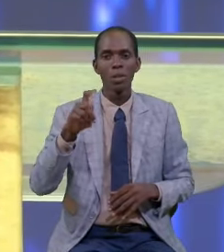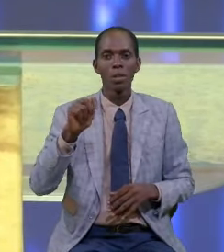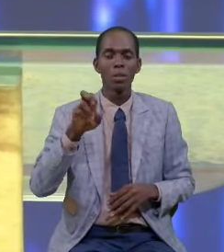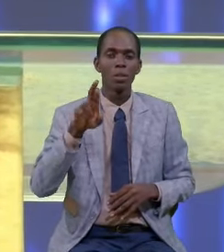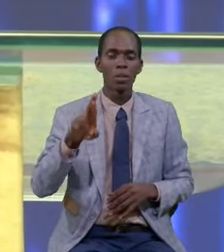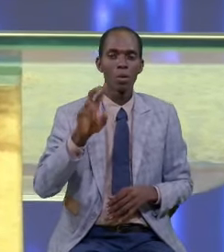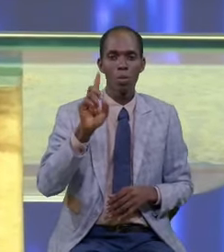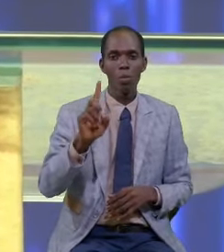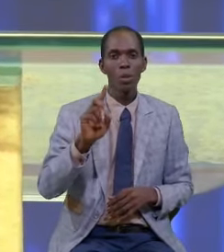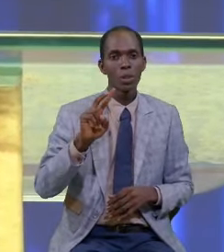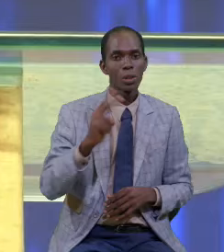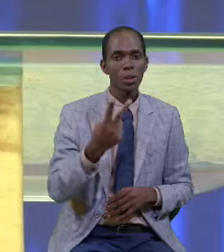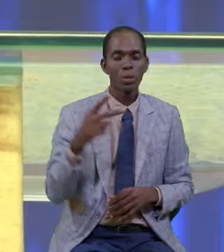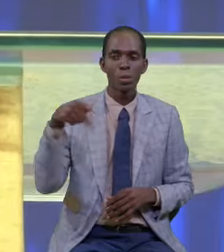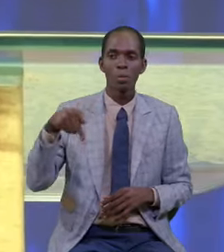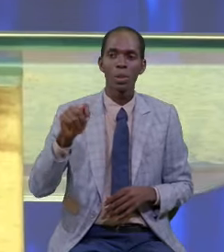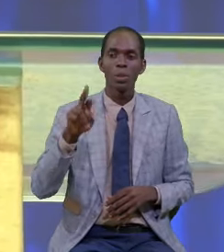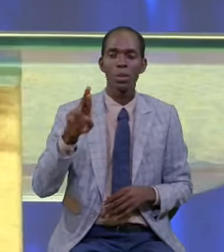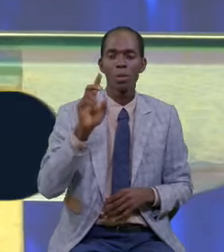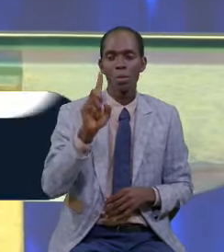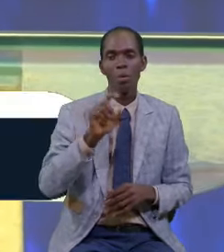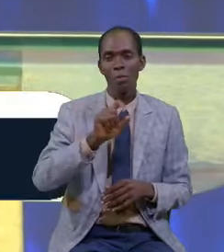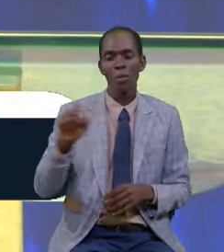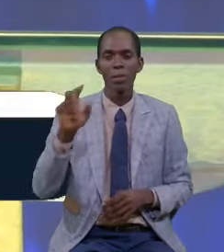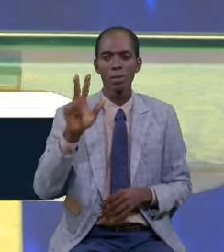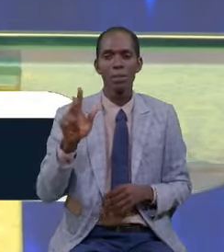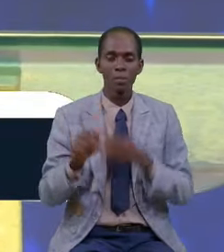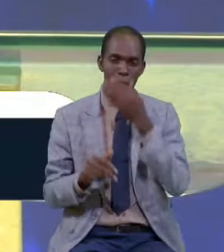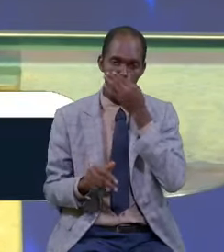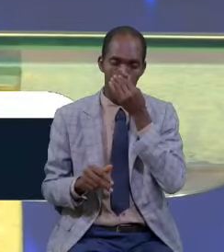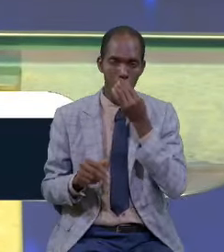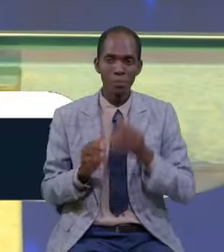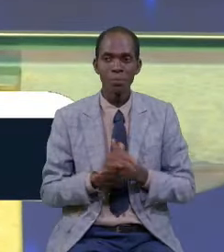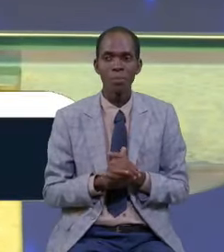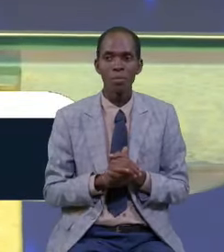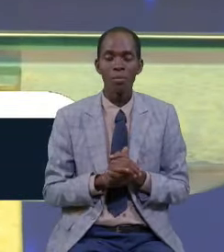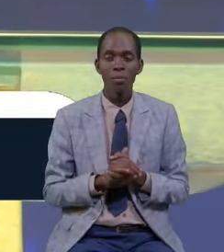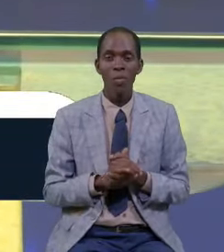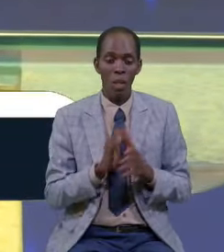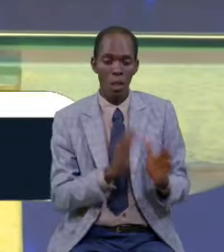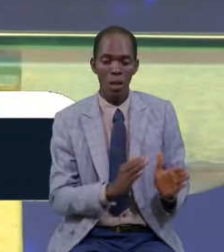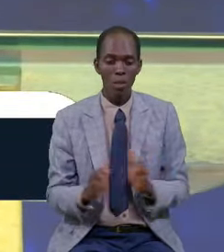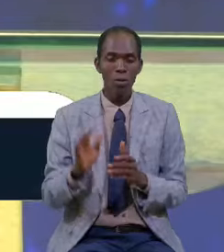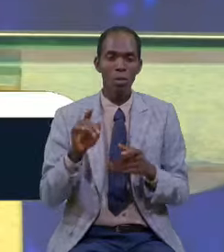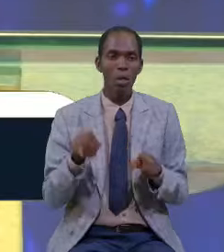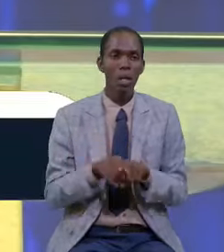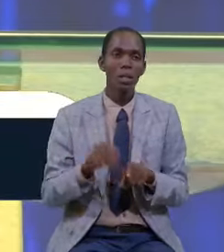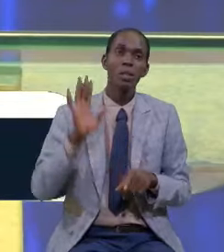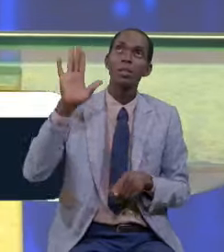1, and we're reading from verse 3. 2 Peter chapter 1, verse 3. According as his divine